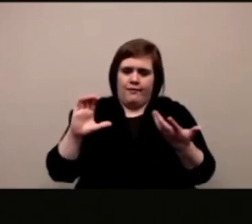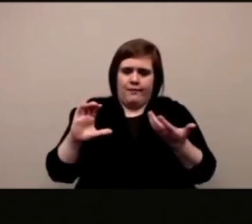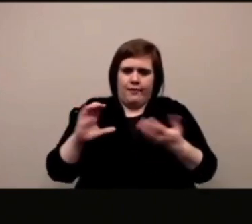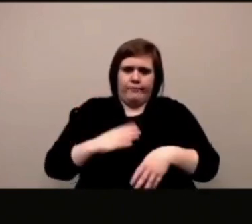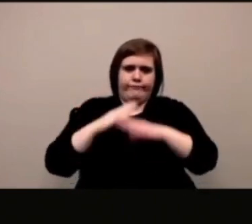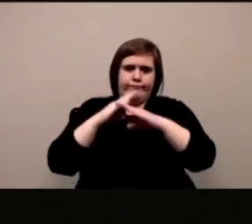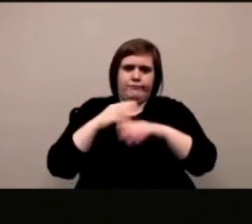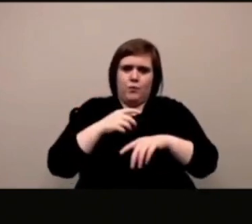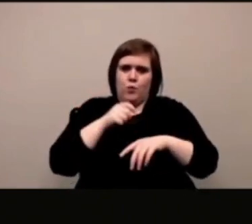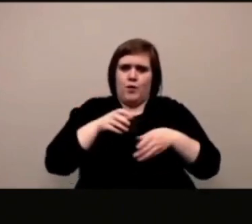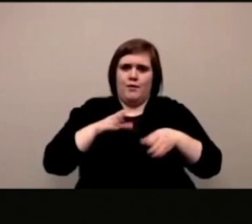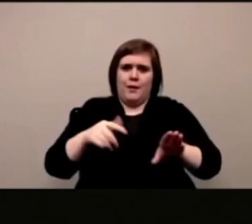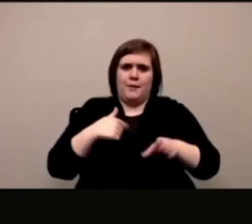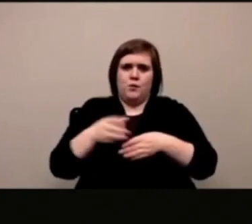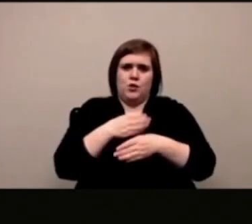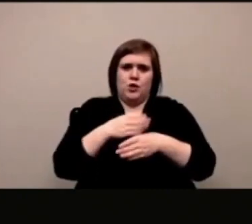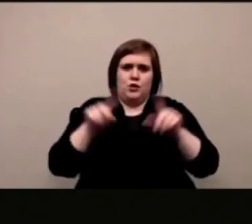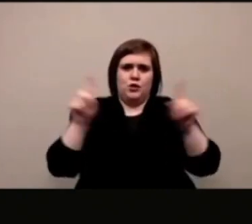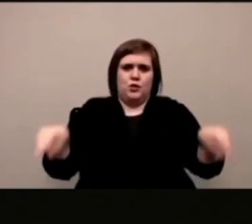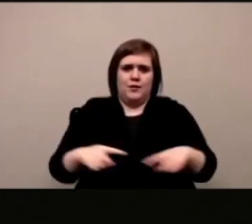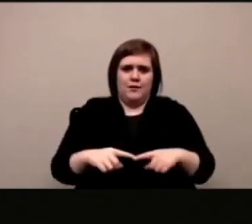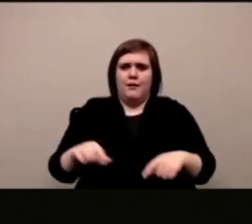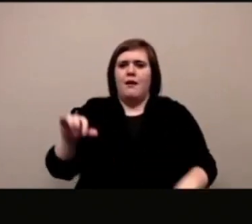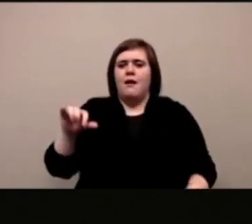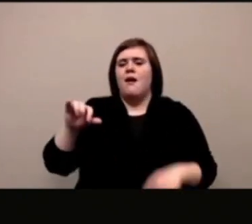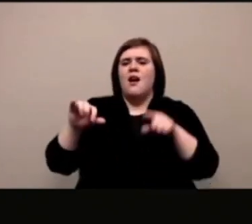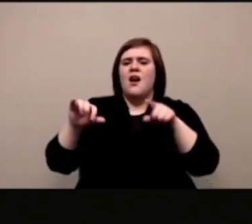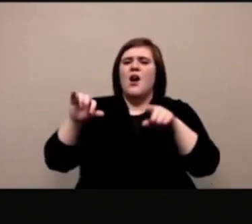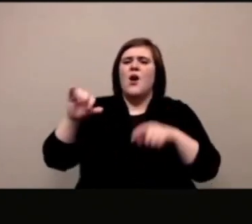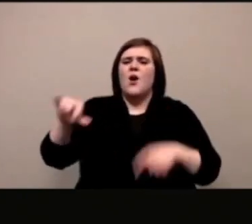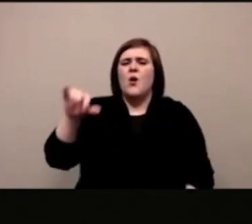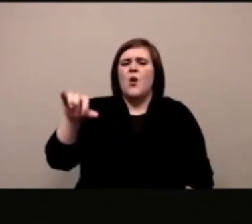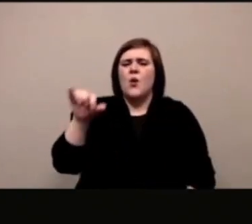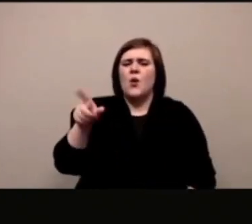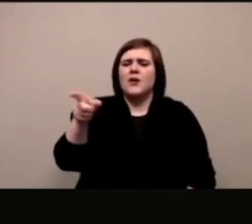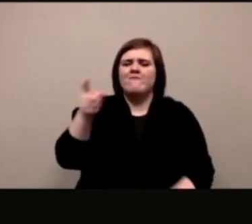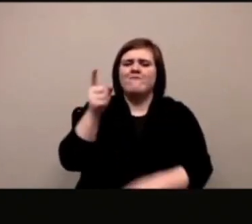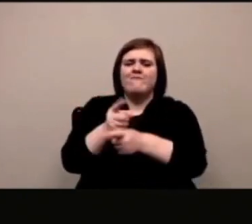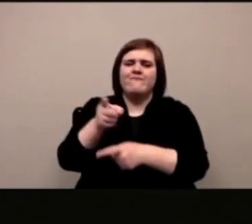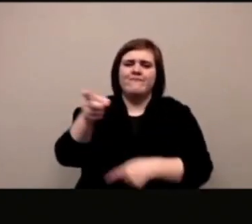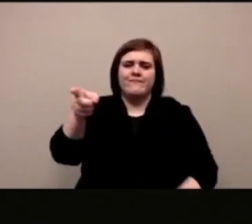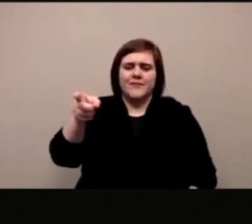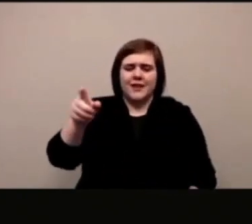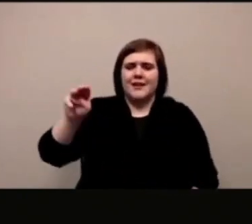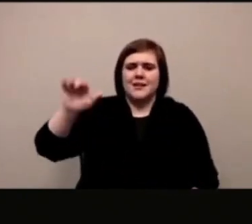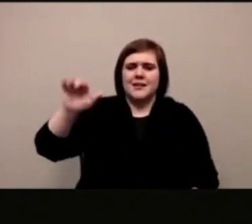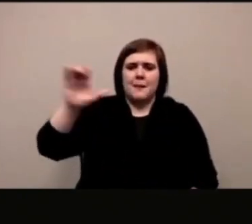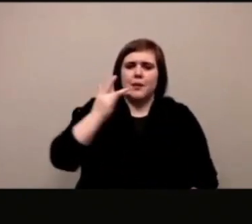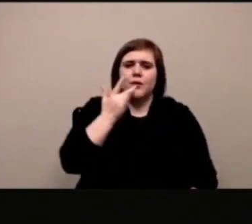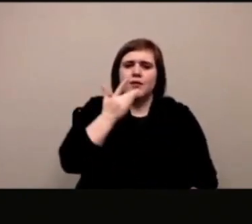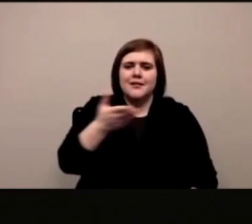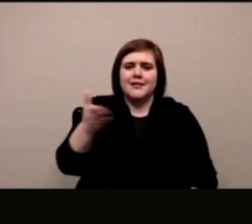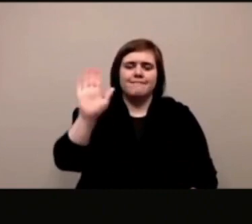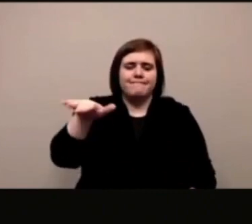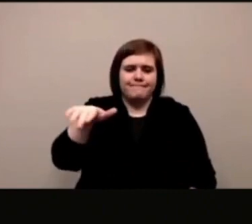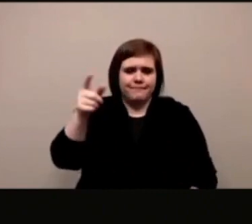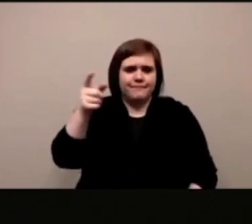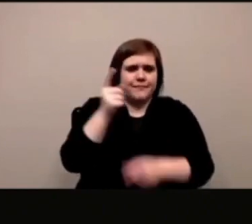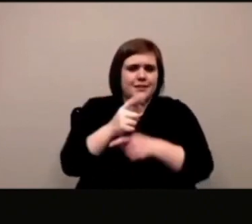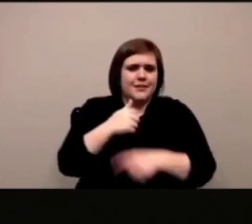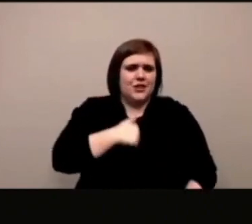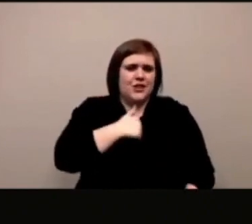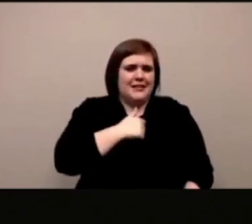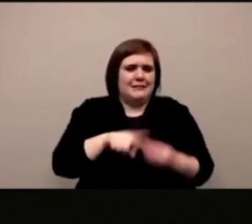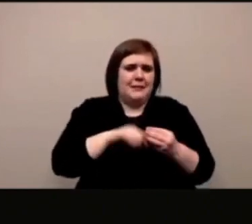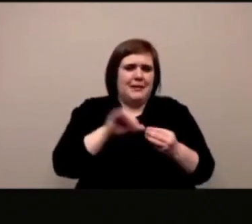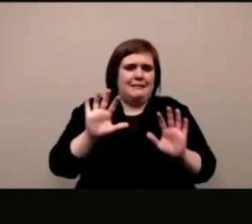but I'll try. I think there's some privacy setting I got to figure out. It's a Mac preferences thing. Sorry about that.